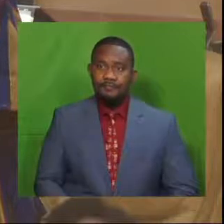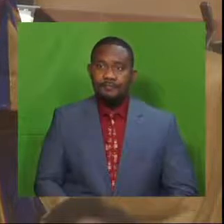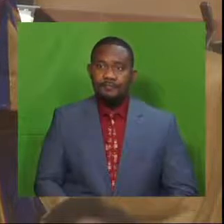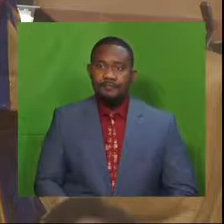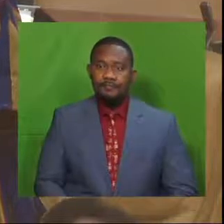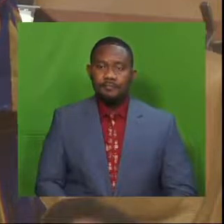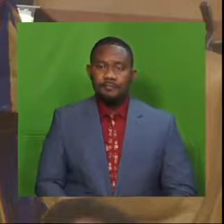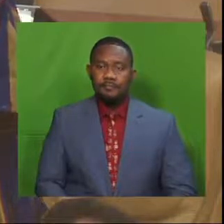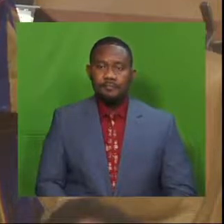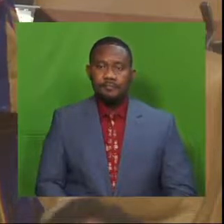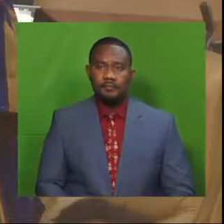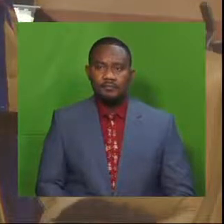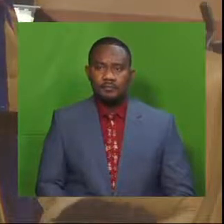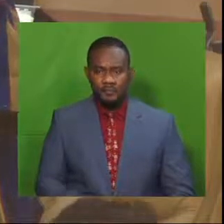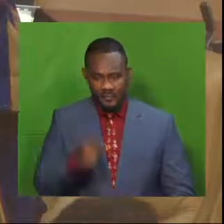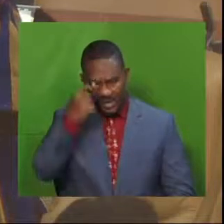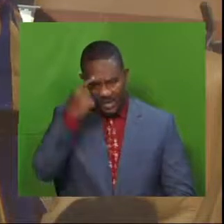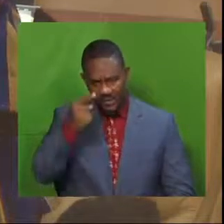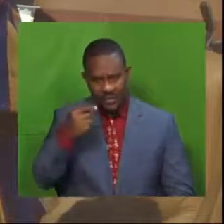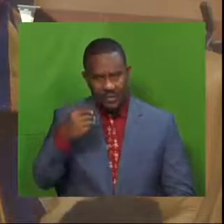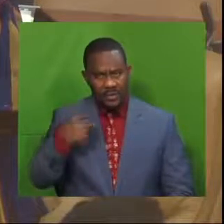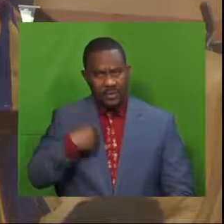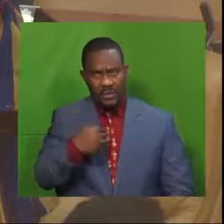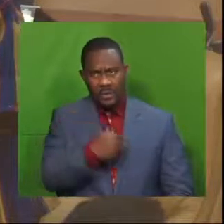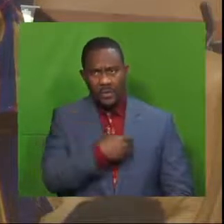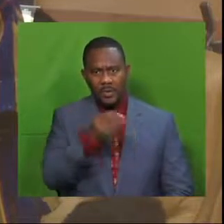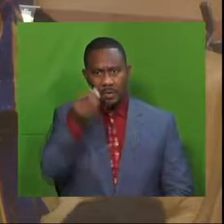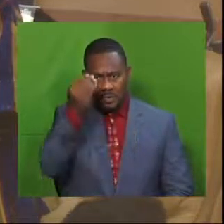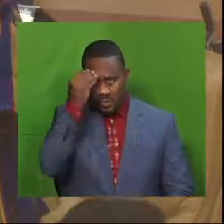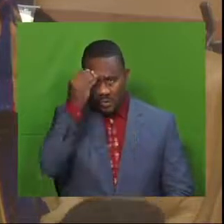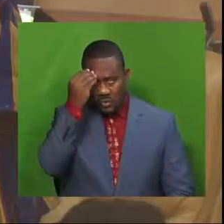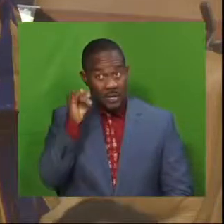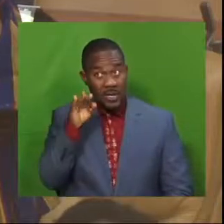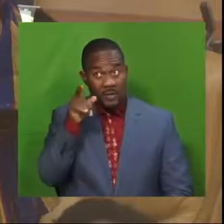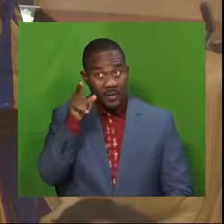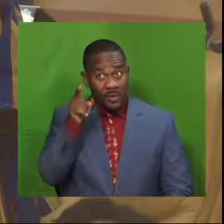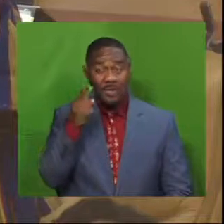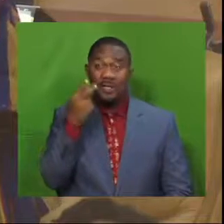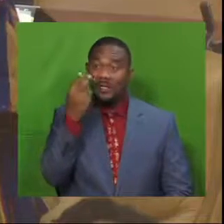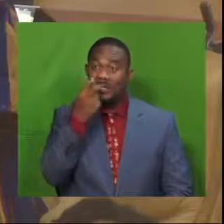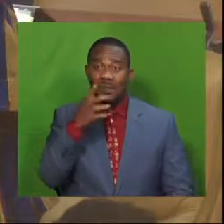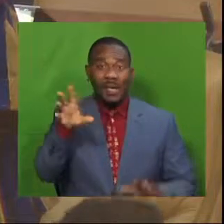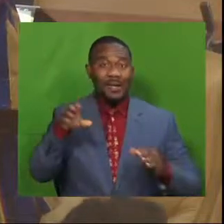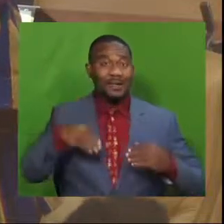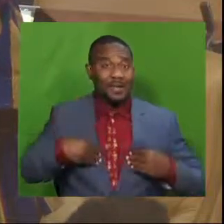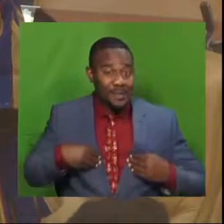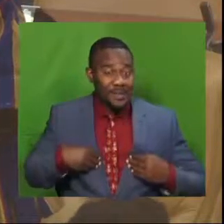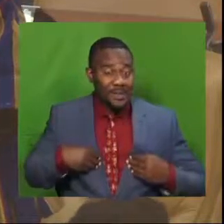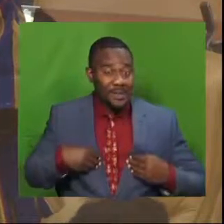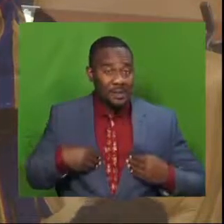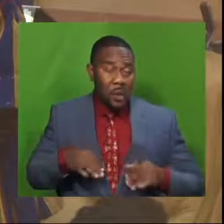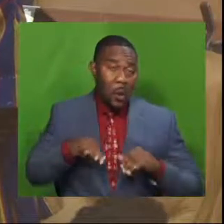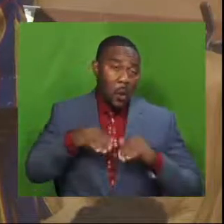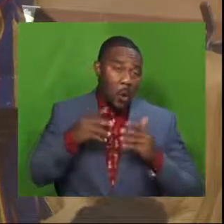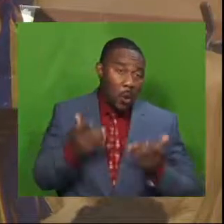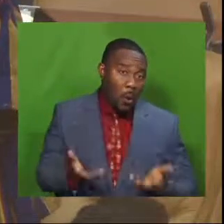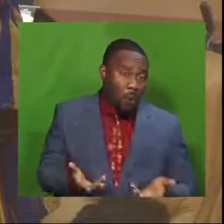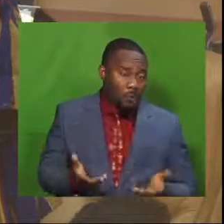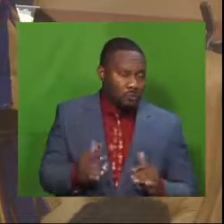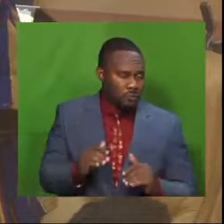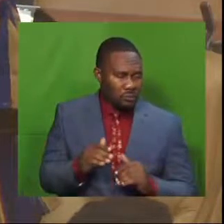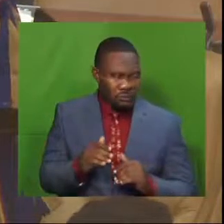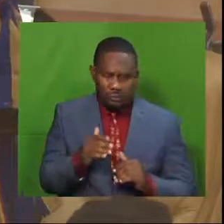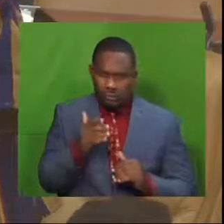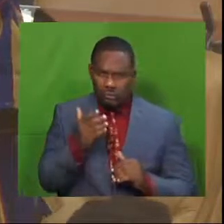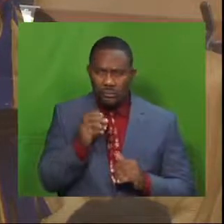for members to know whether their statements have been admitted and whether they have the opportunity to make those statements so that they would